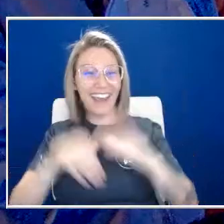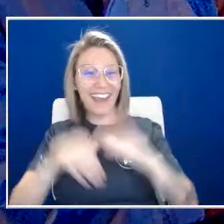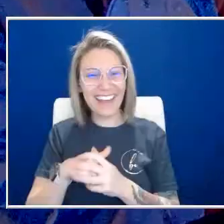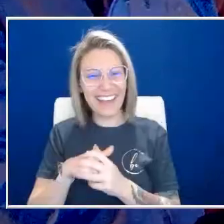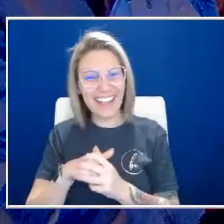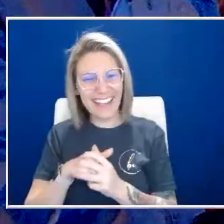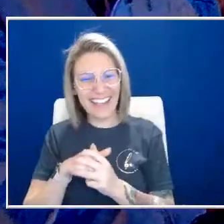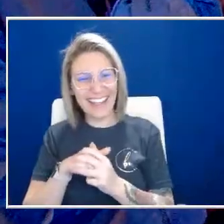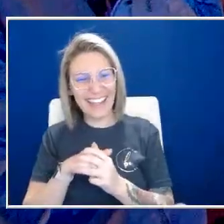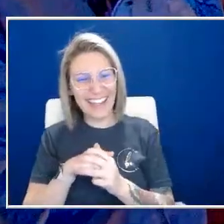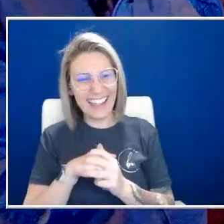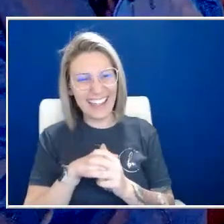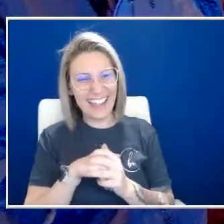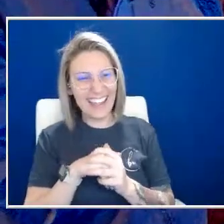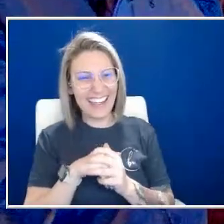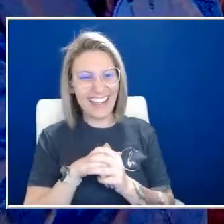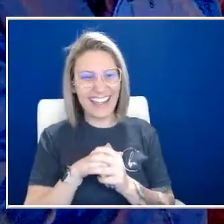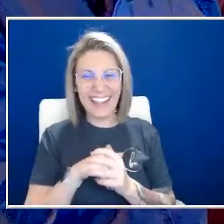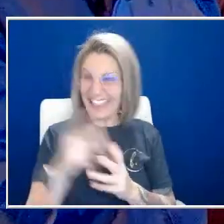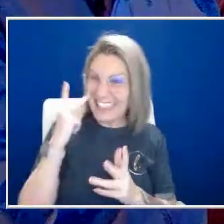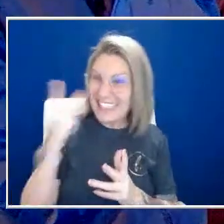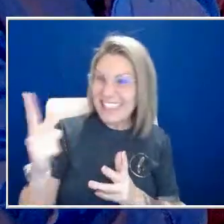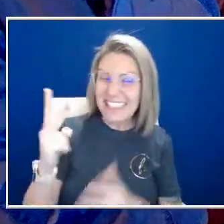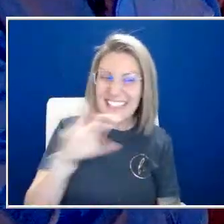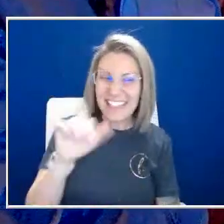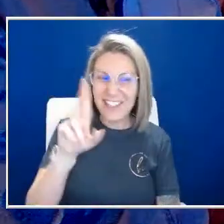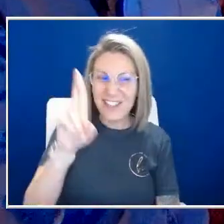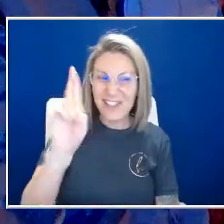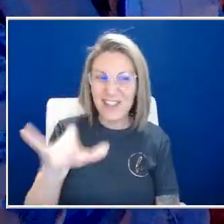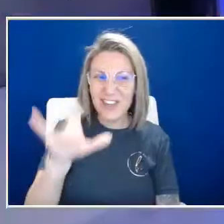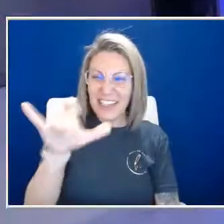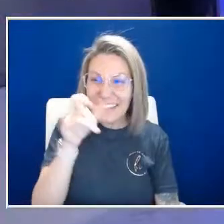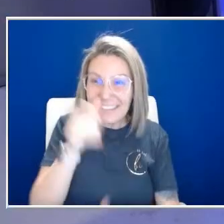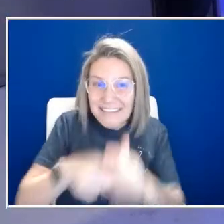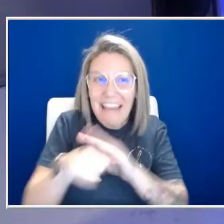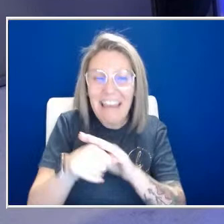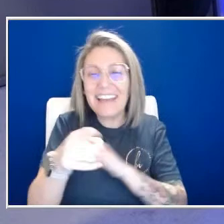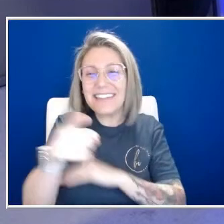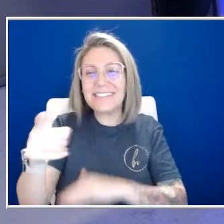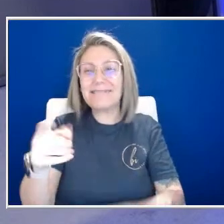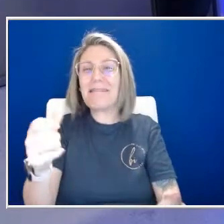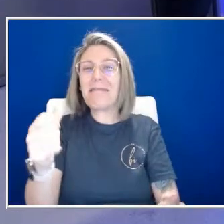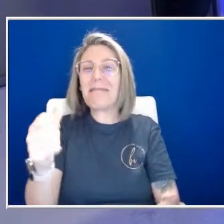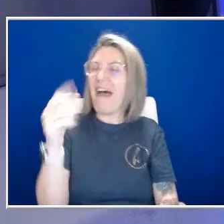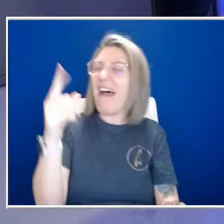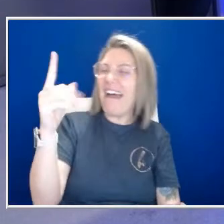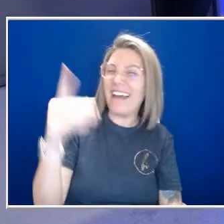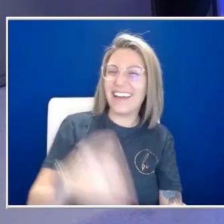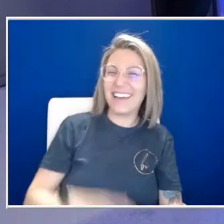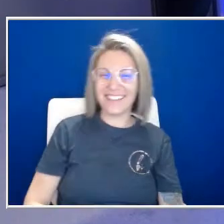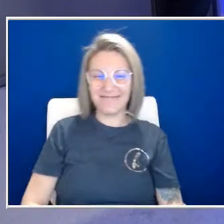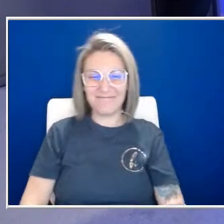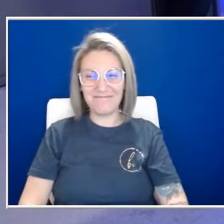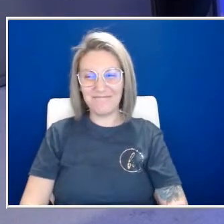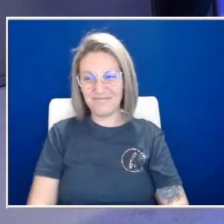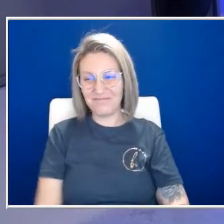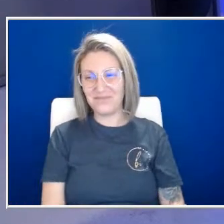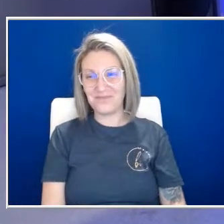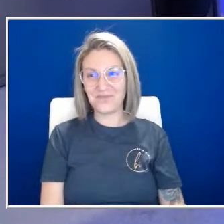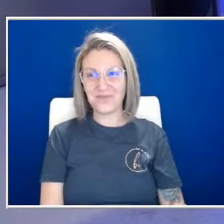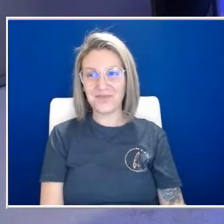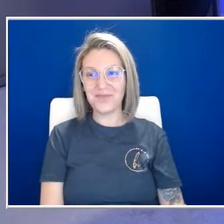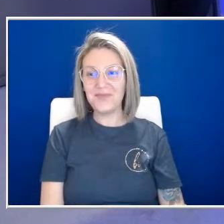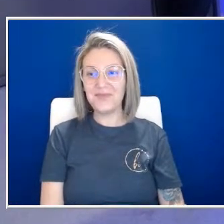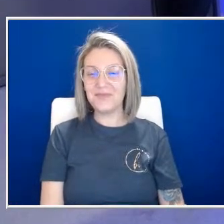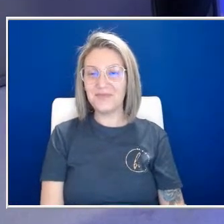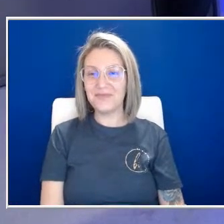we see you? He's hiding, but he's back there telling the guys how to work it. So what, a